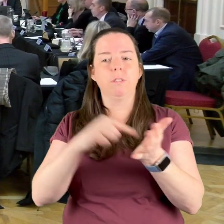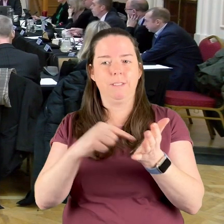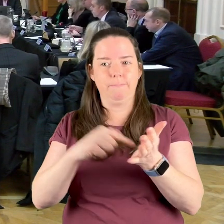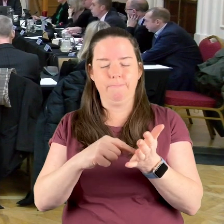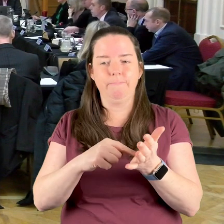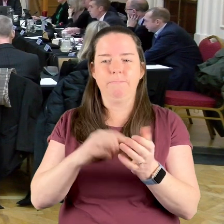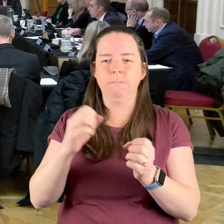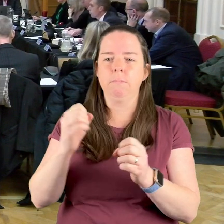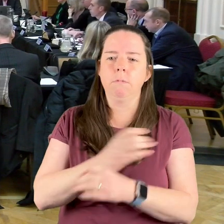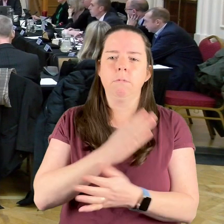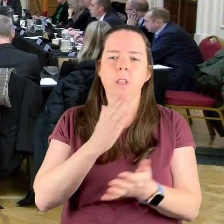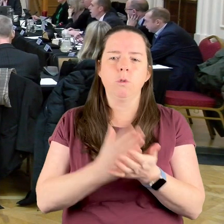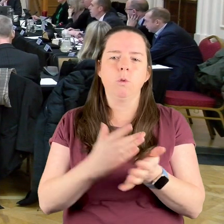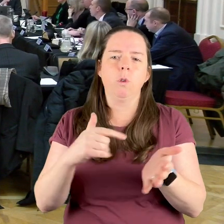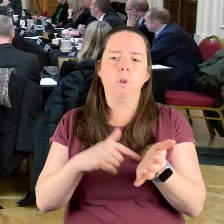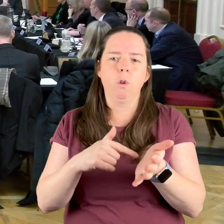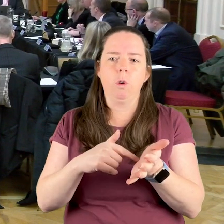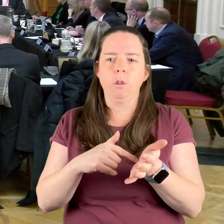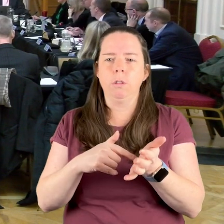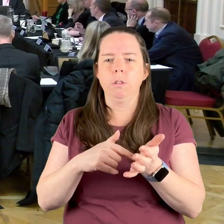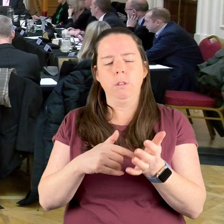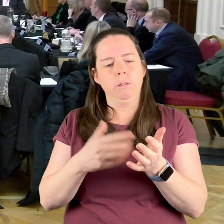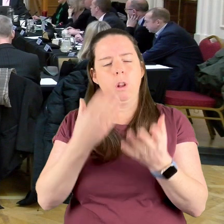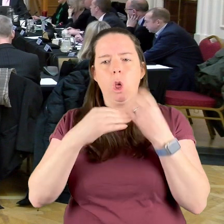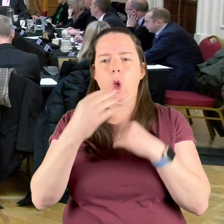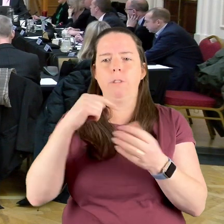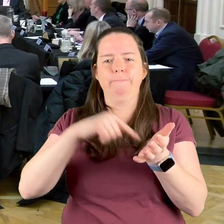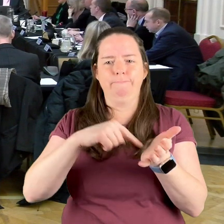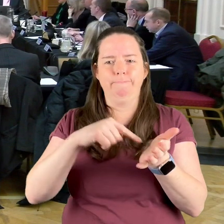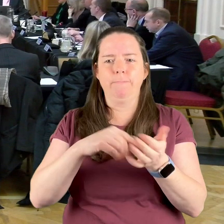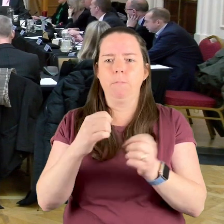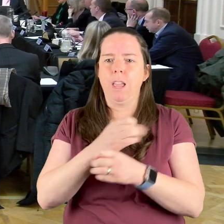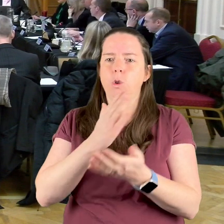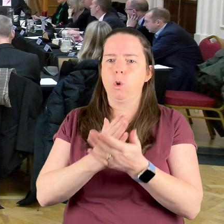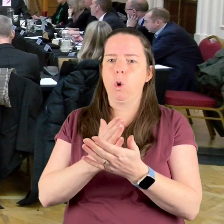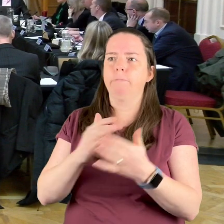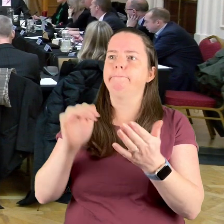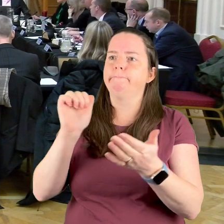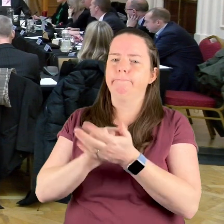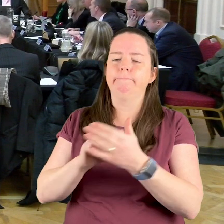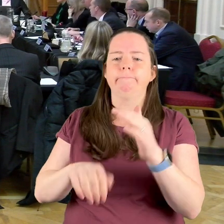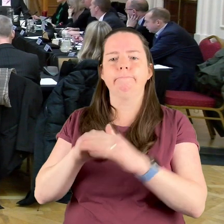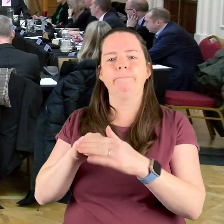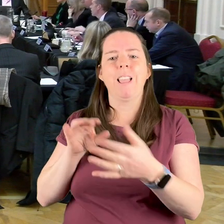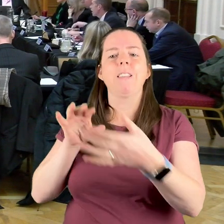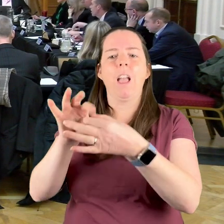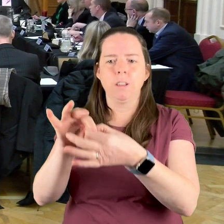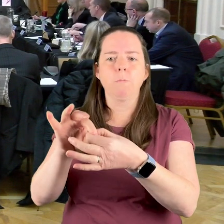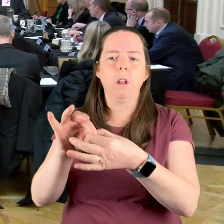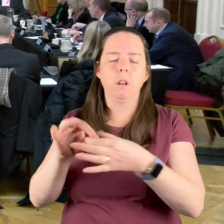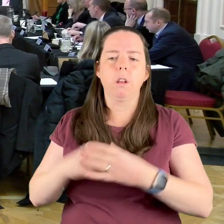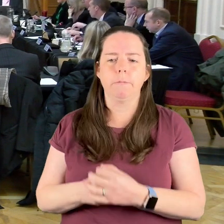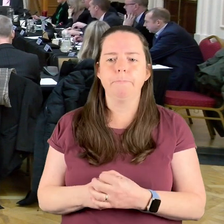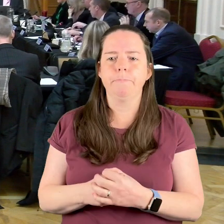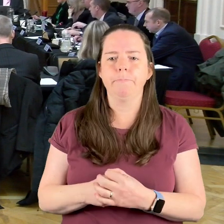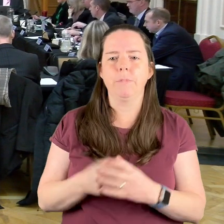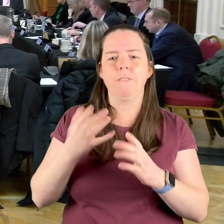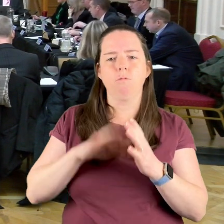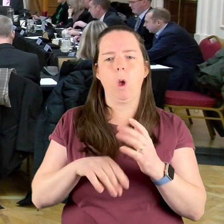sure through these reports that we take the steer from these and make sure that there is proper engagement. Now, that comes